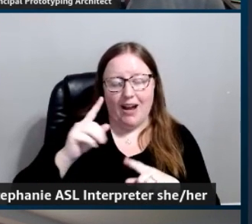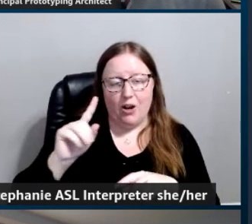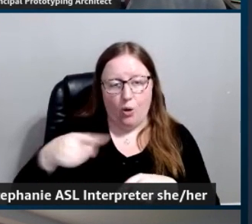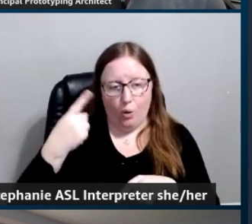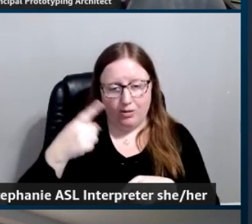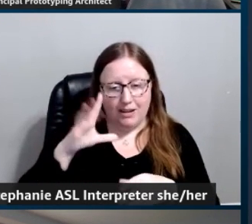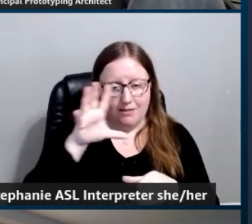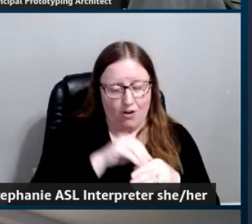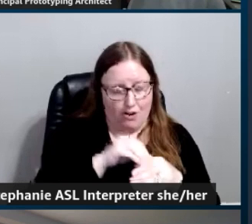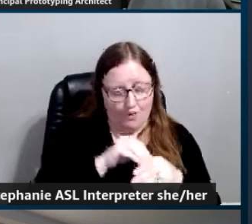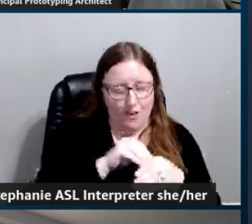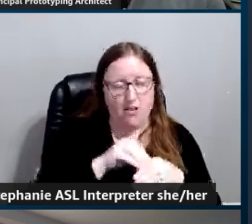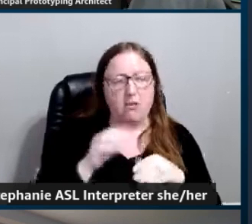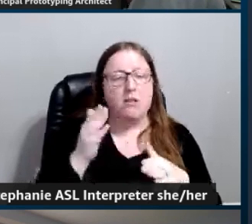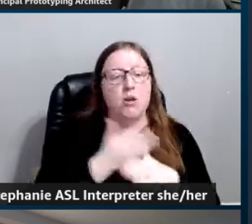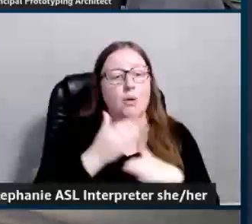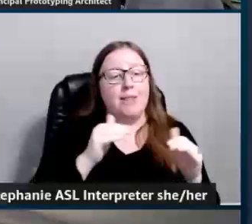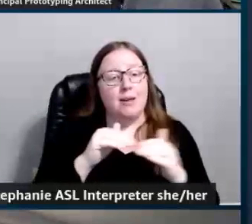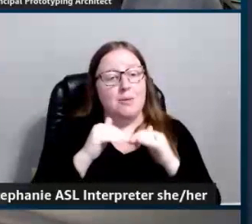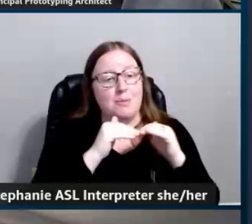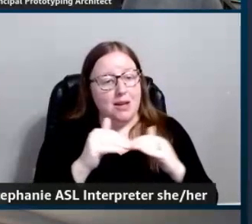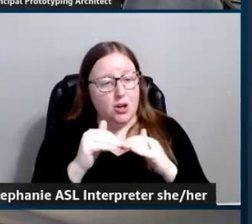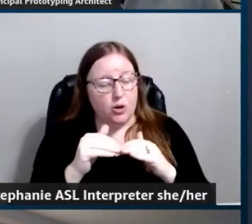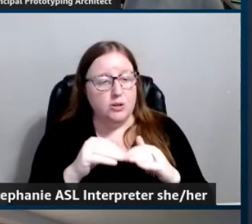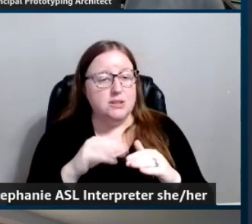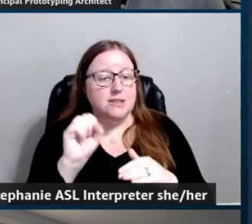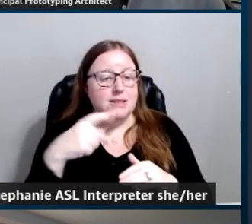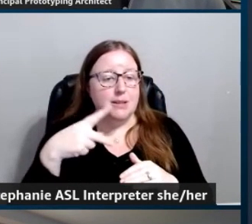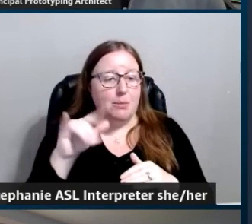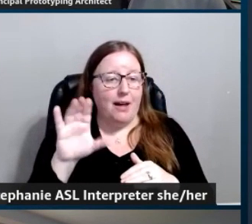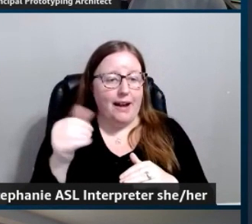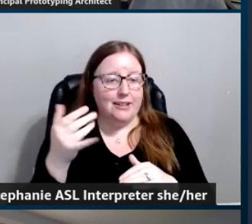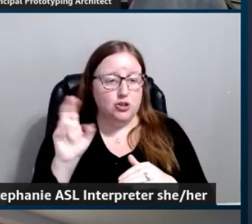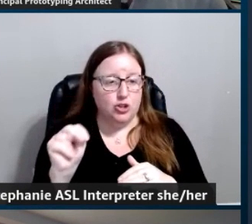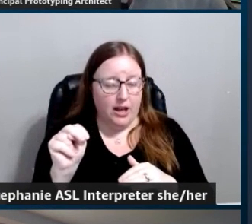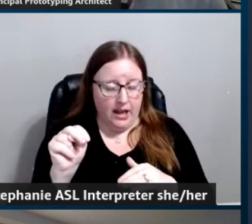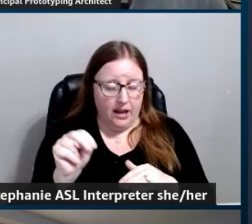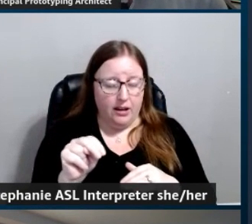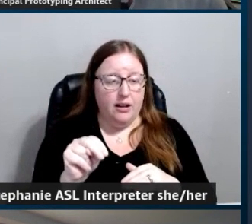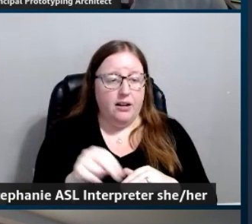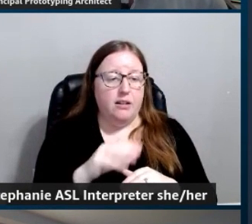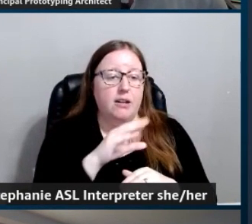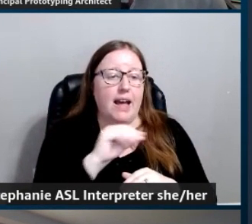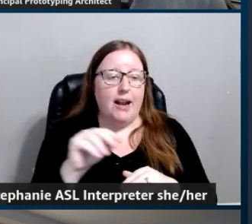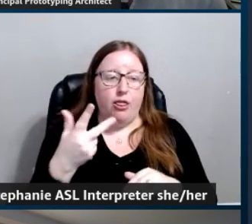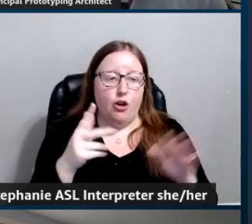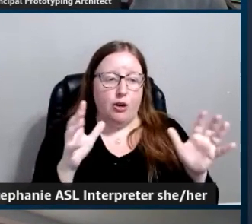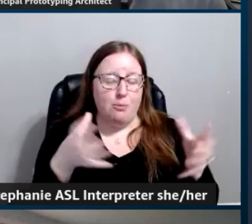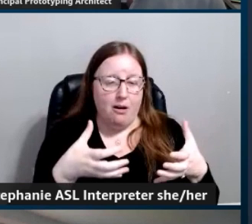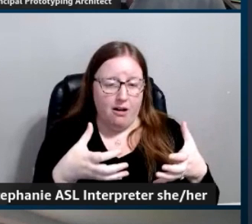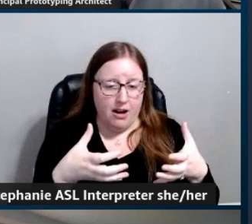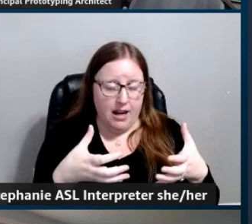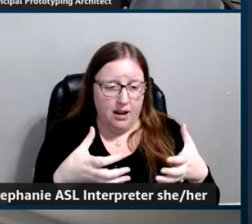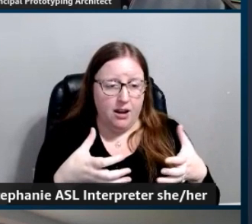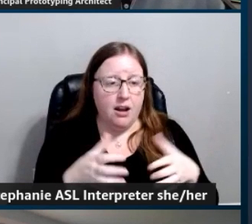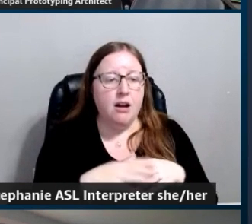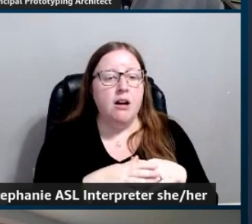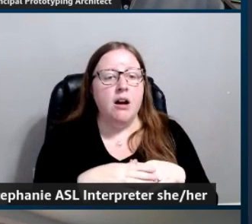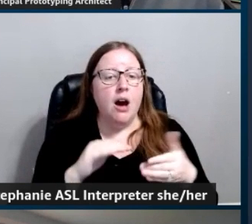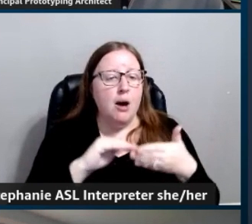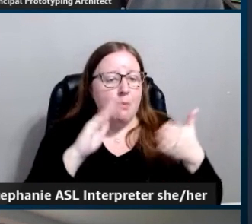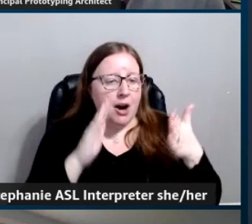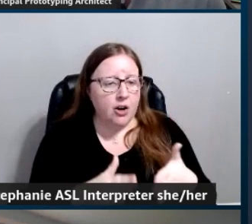participation between their peers, their supply chain, and, third party,